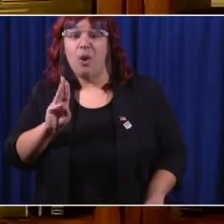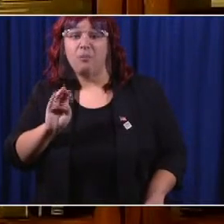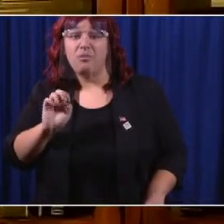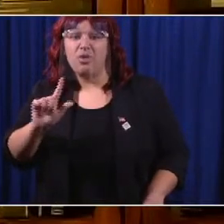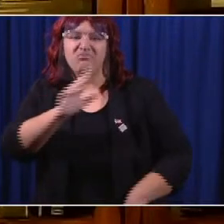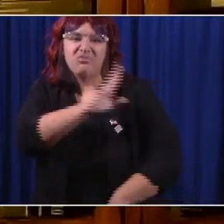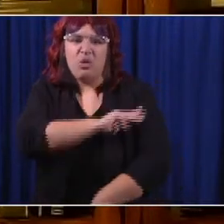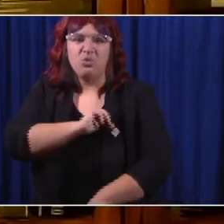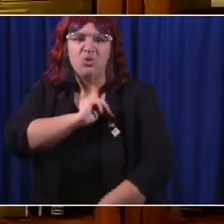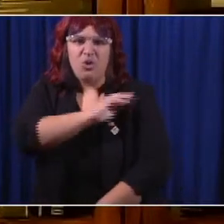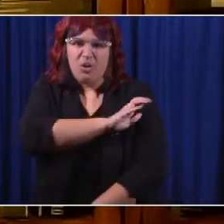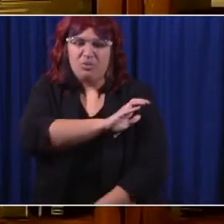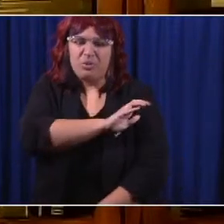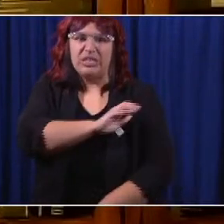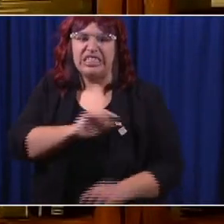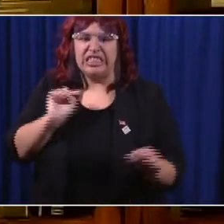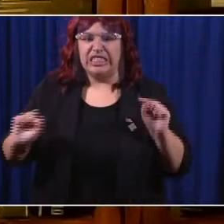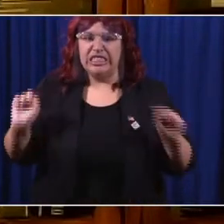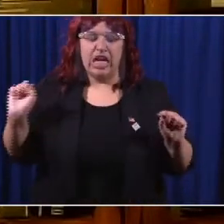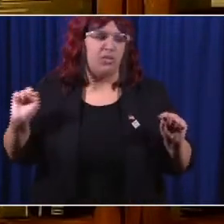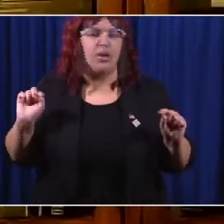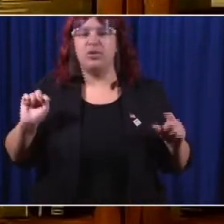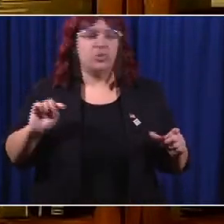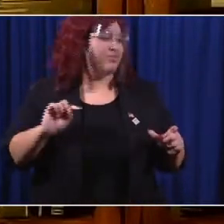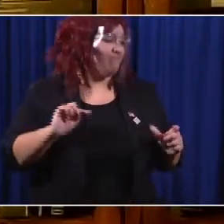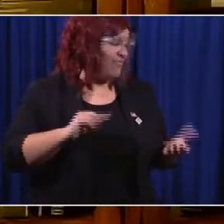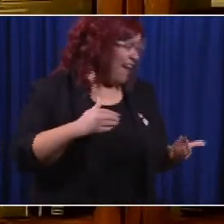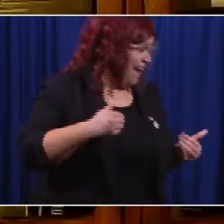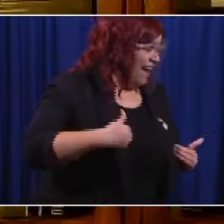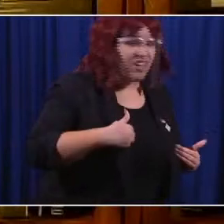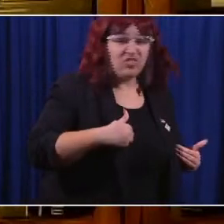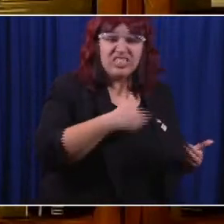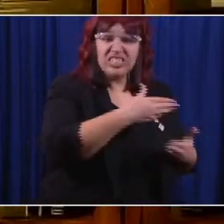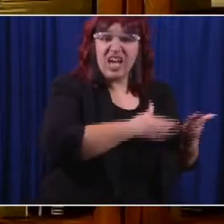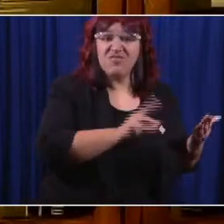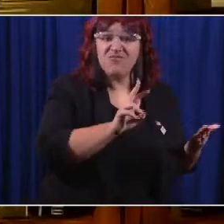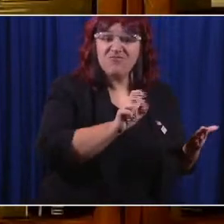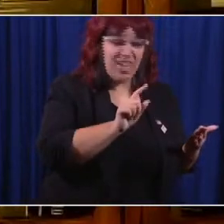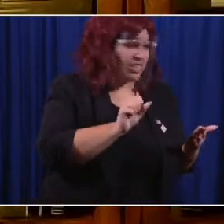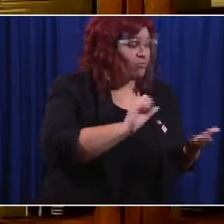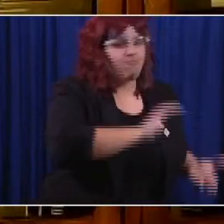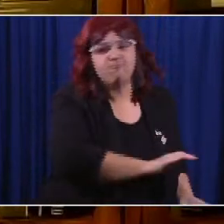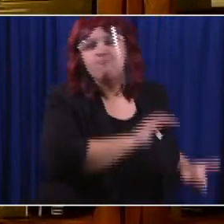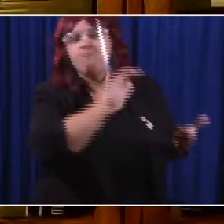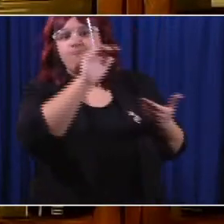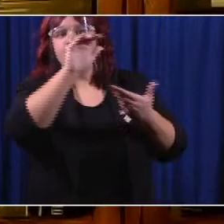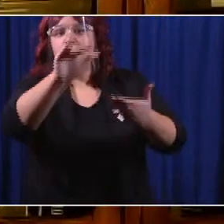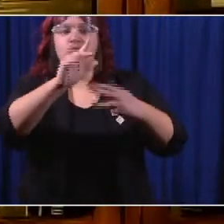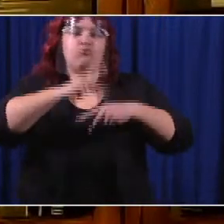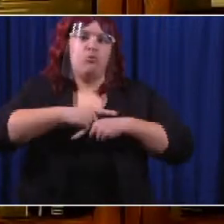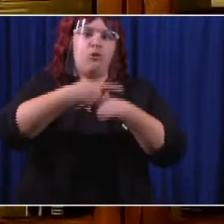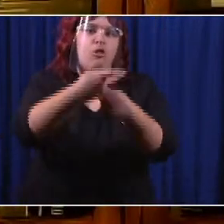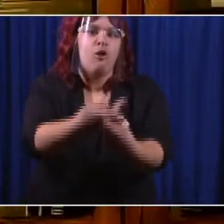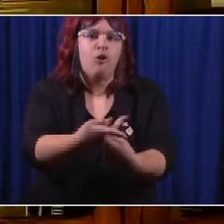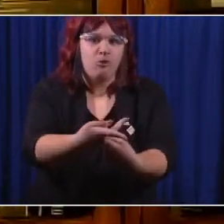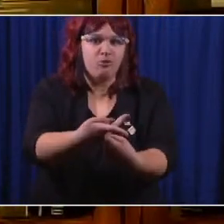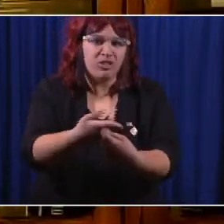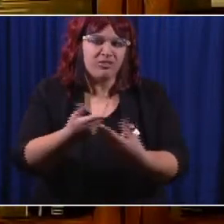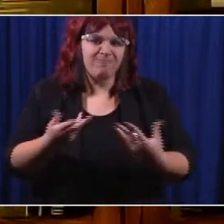feel comfortable being able to continue taking patients in their ED, and if need be, needing to put them on the ventilator.